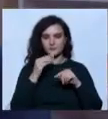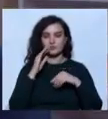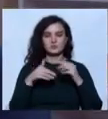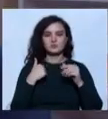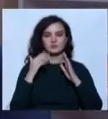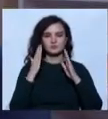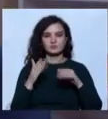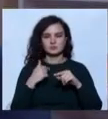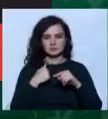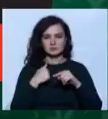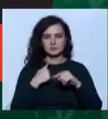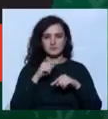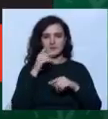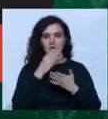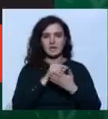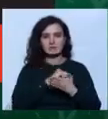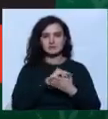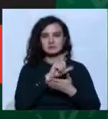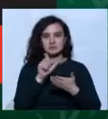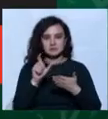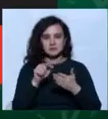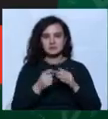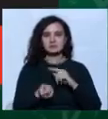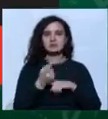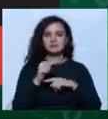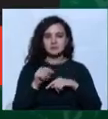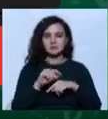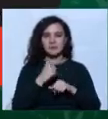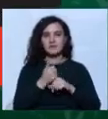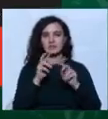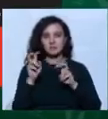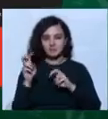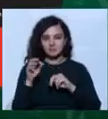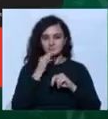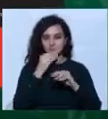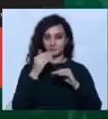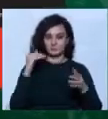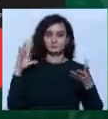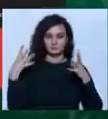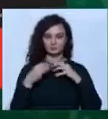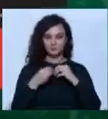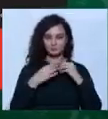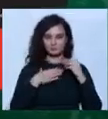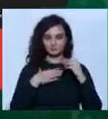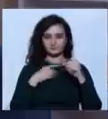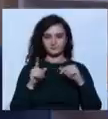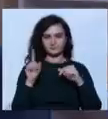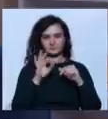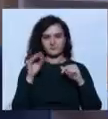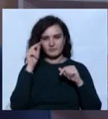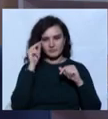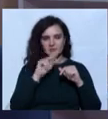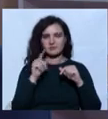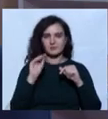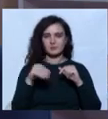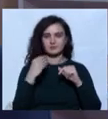we will explore the characters, the setting, and some main themes before concluding with a review of what we learned